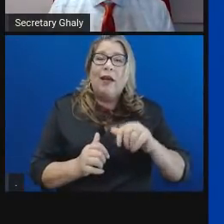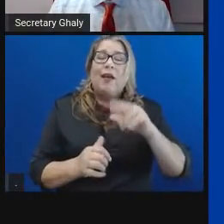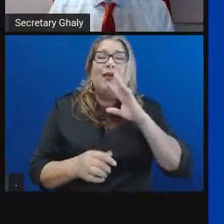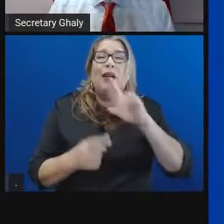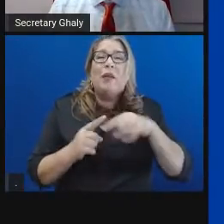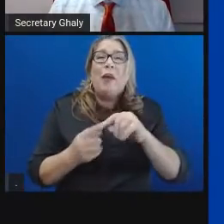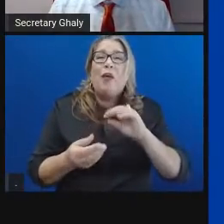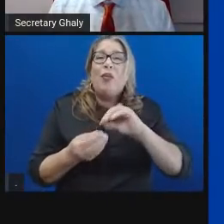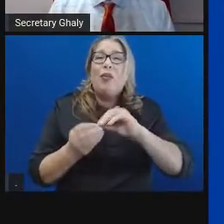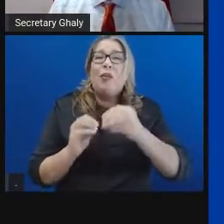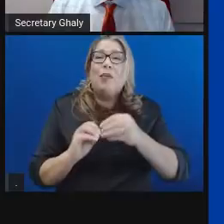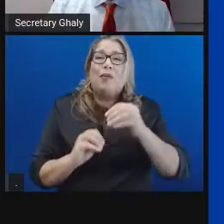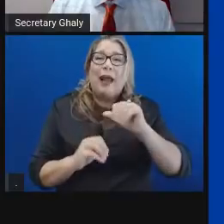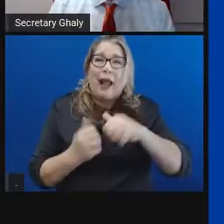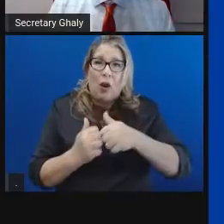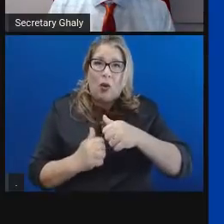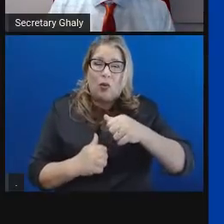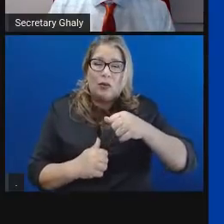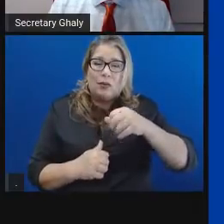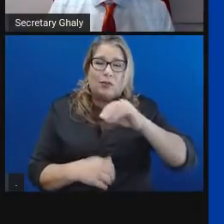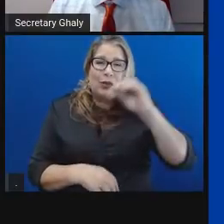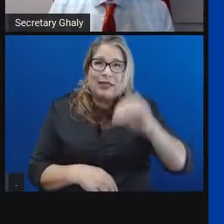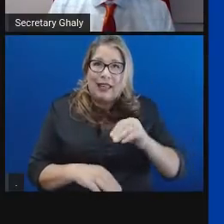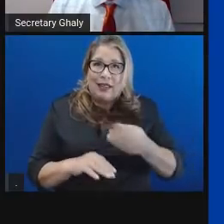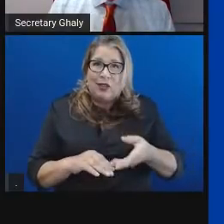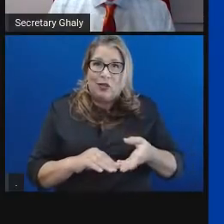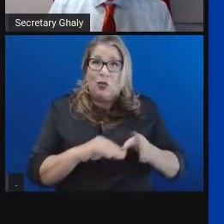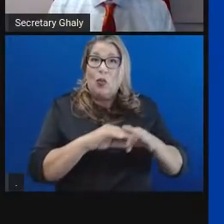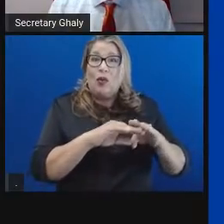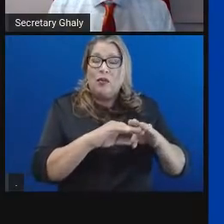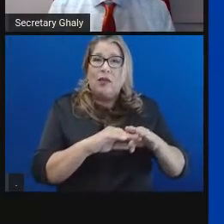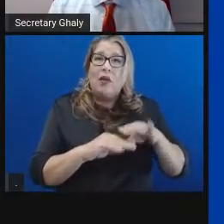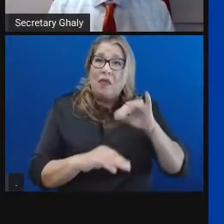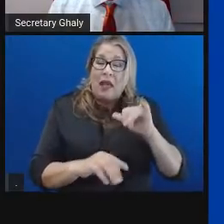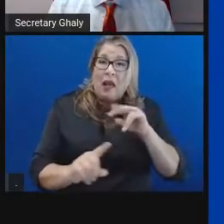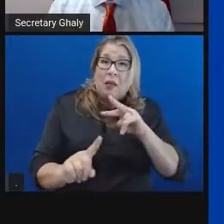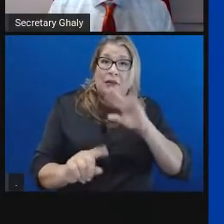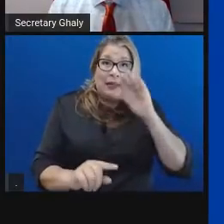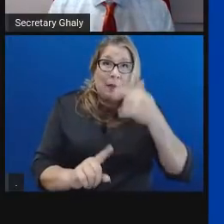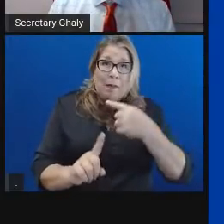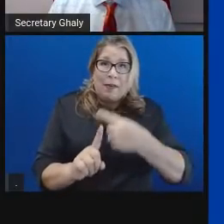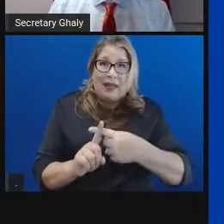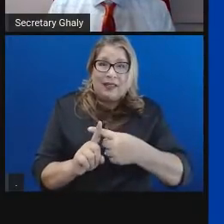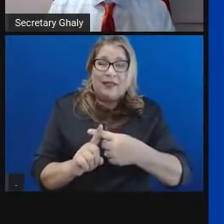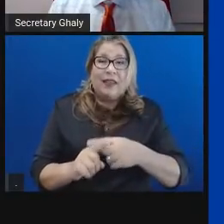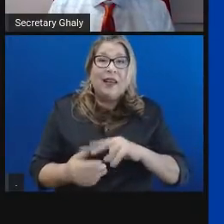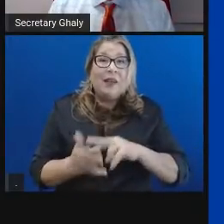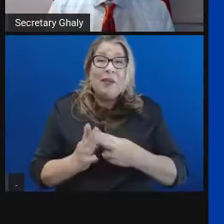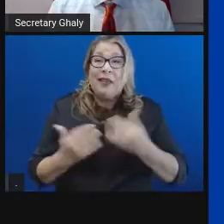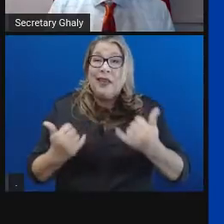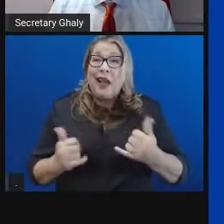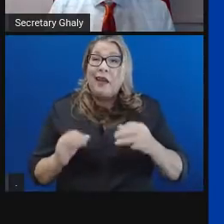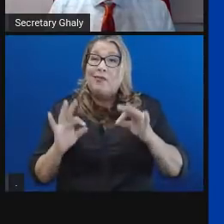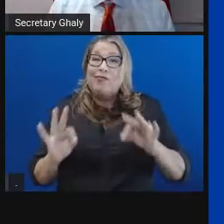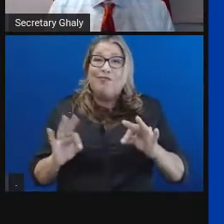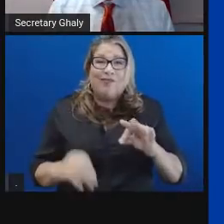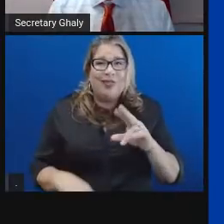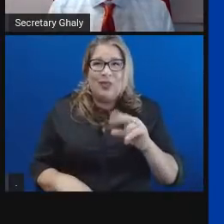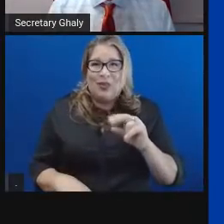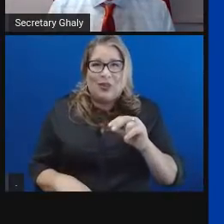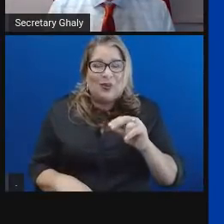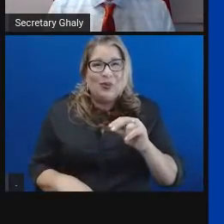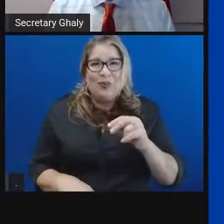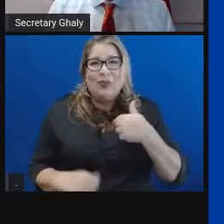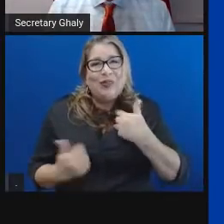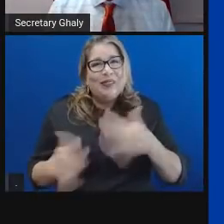is a very encouraging sign, but we're not out of the woods. We know that there's still a lot of COVID